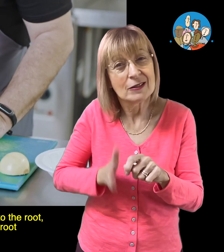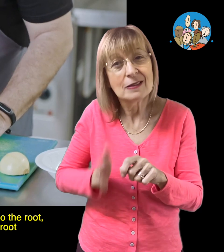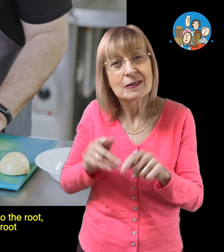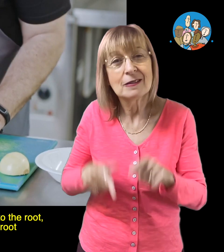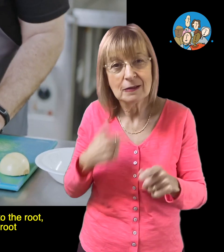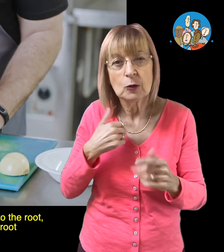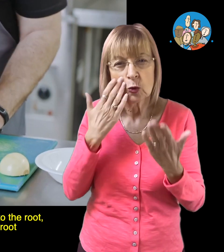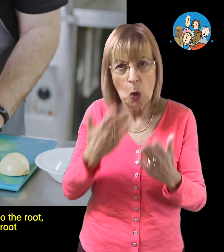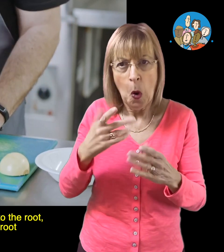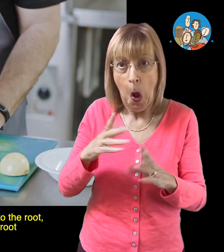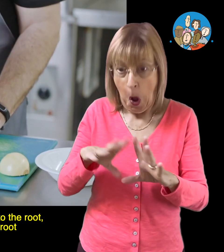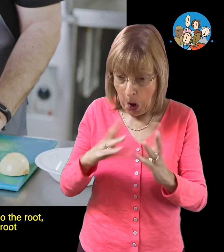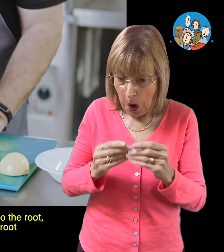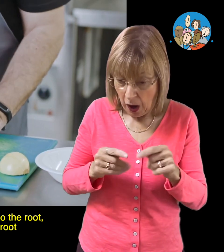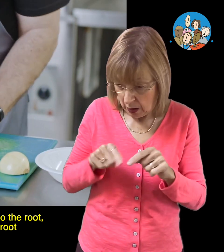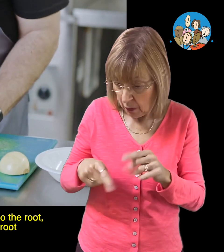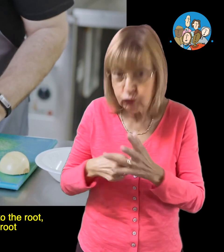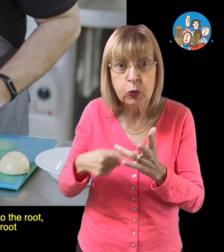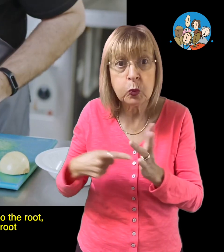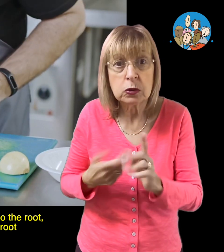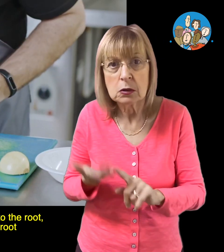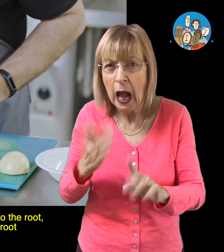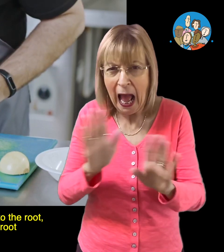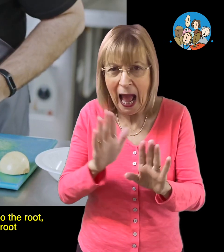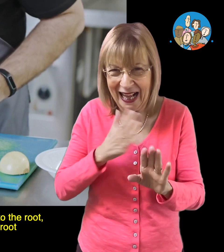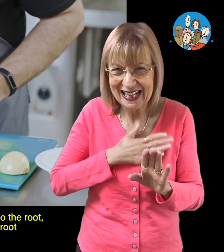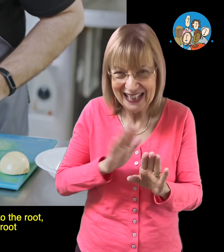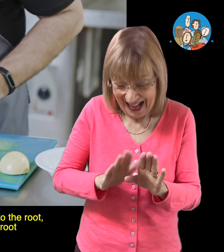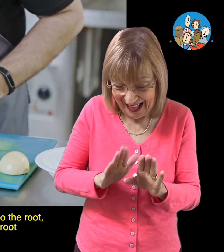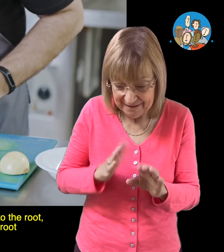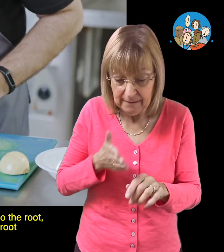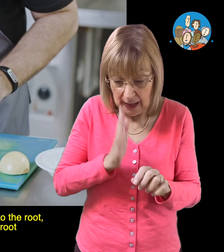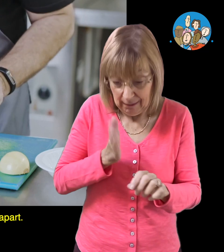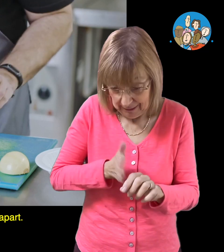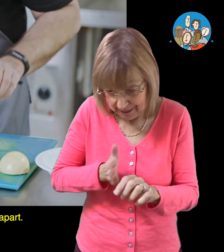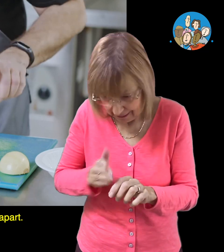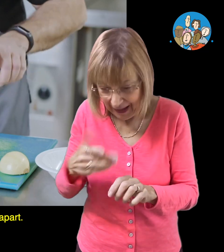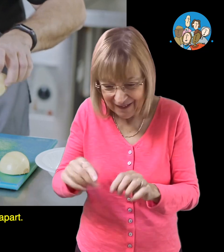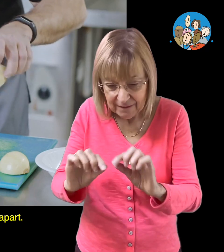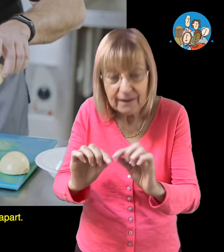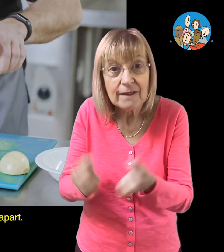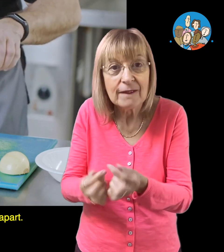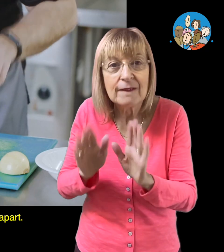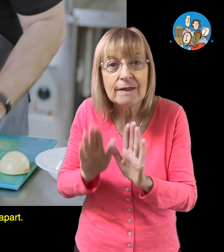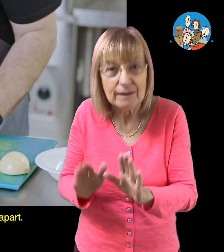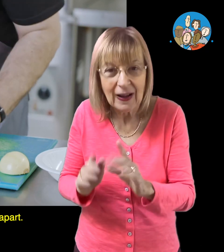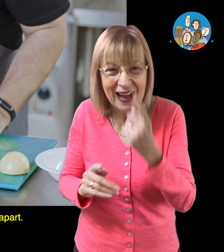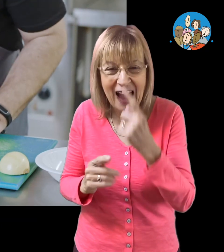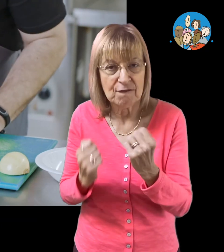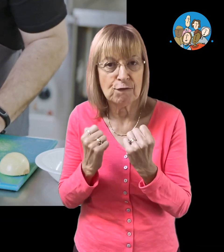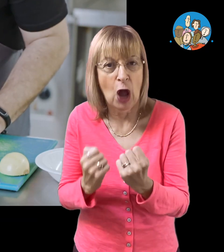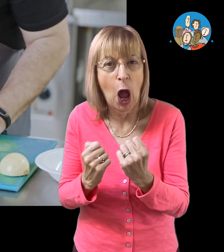Always cutting down. Now, I'm not going right through to the root. I'm leaving a few millimeters from the root so it still holds together, so it doesn't fall